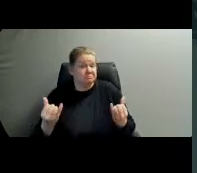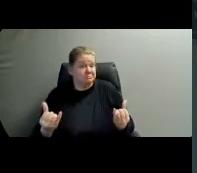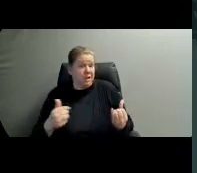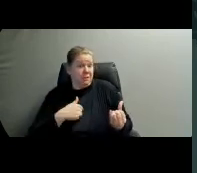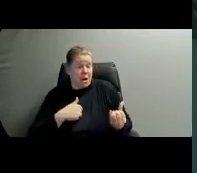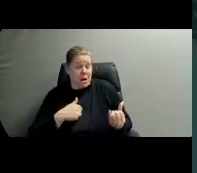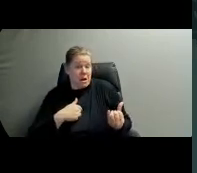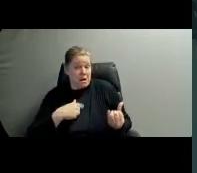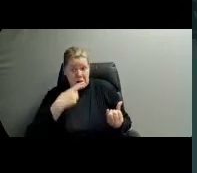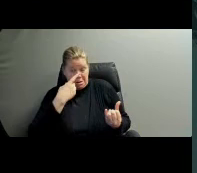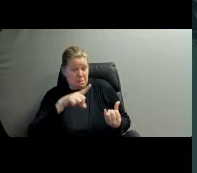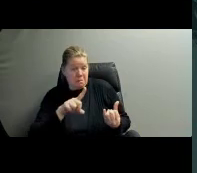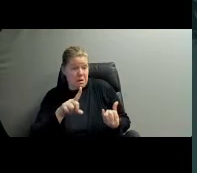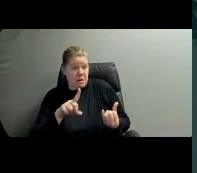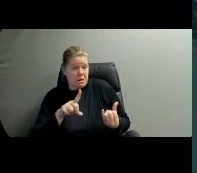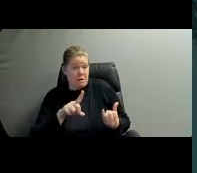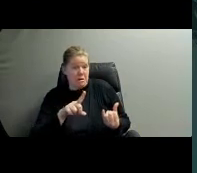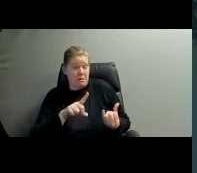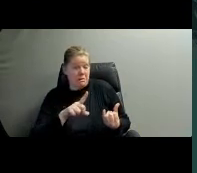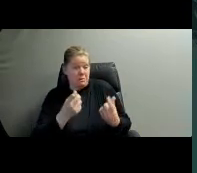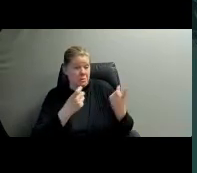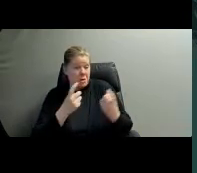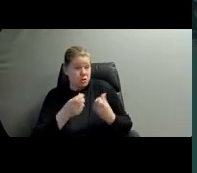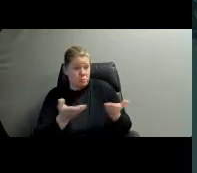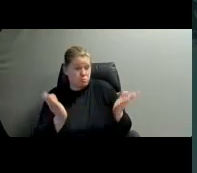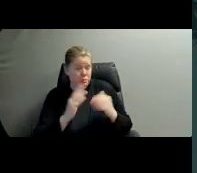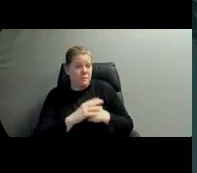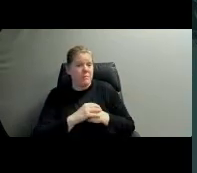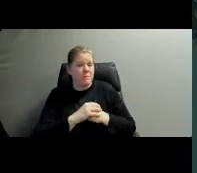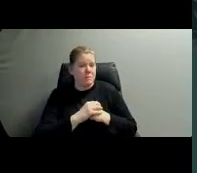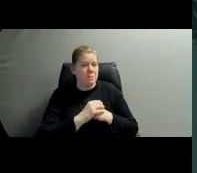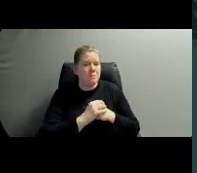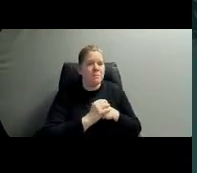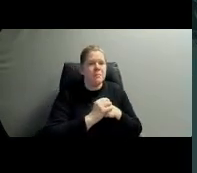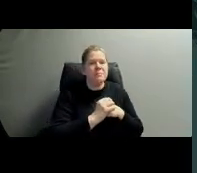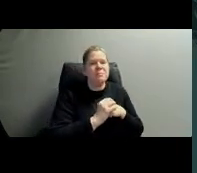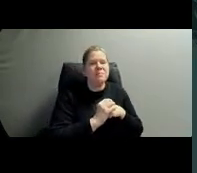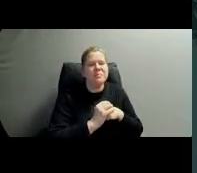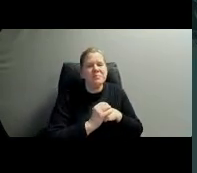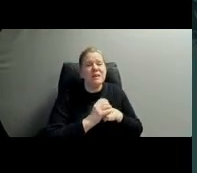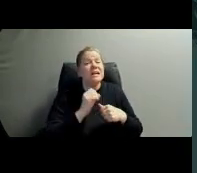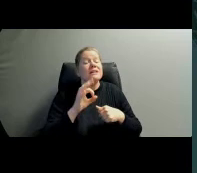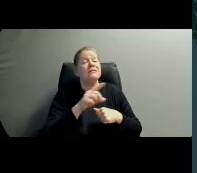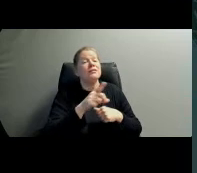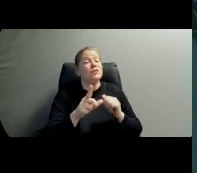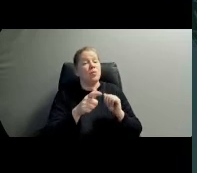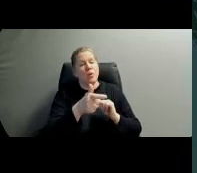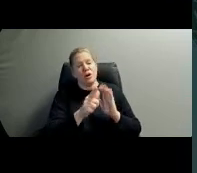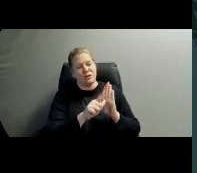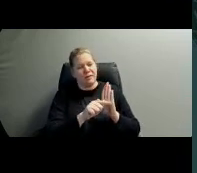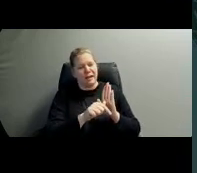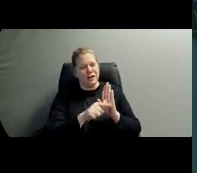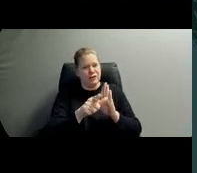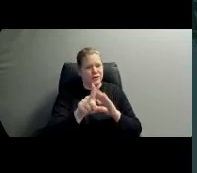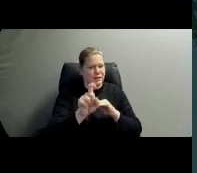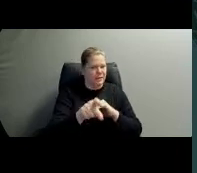questions right now, or if anybody's watching a recorded session of this later on, like feel free to reach out to me on LinkedIn. I'll be happy to answer